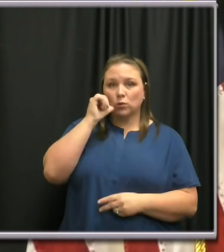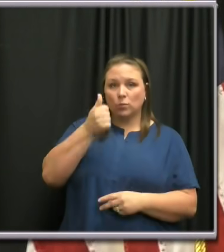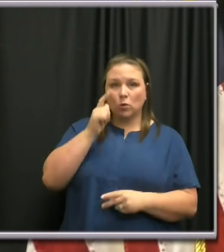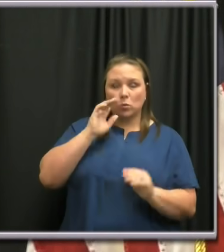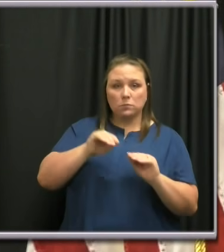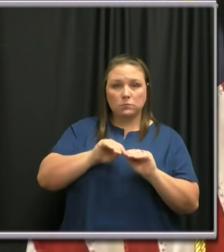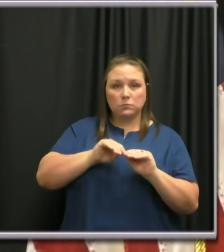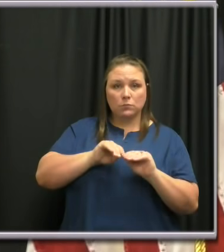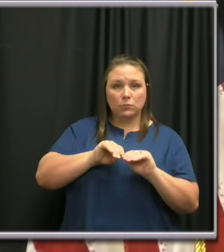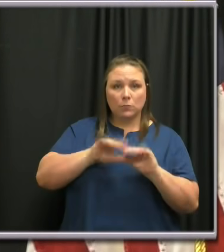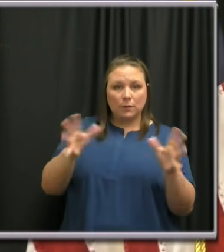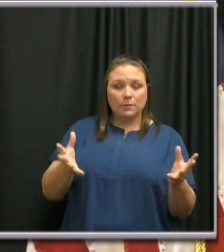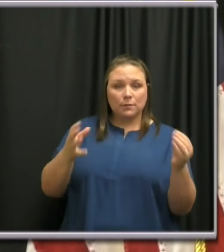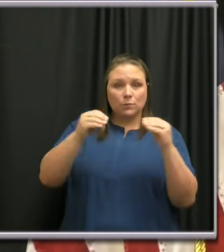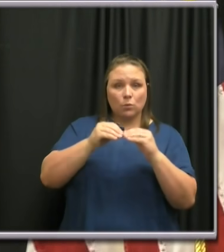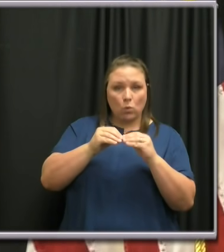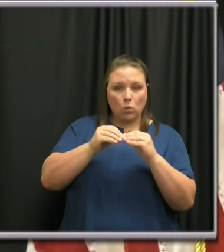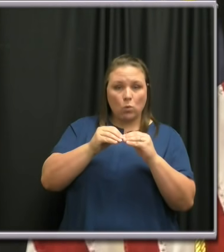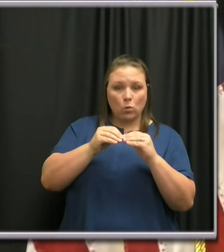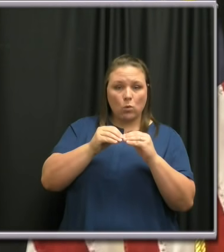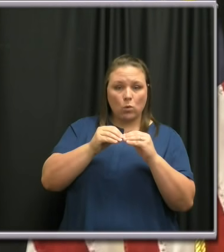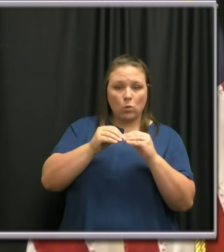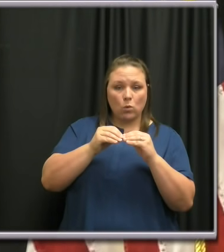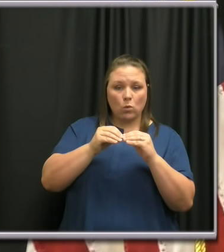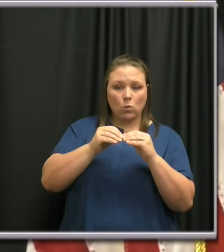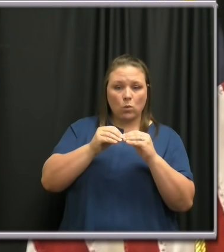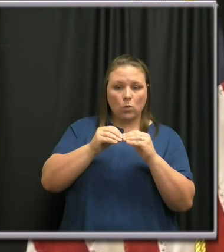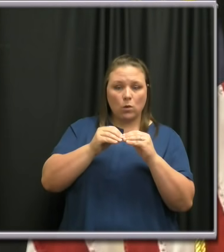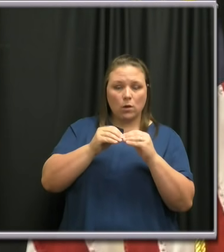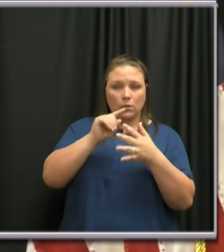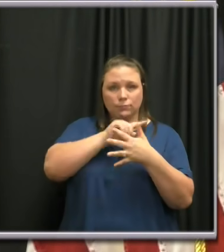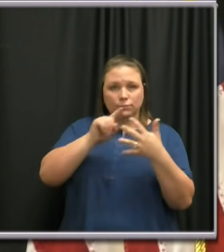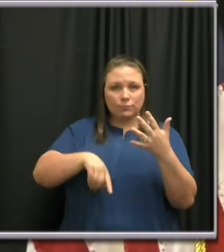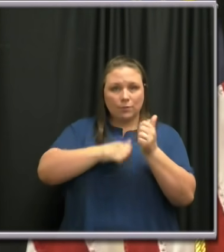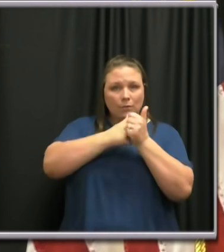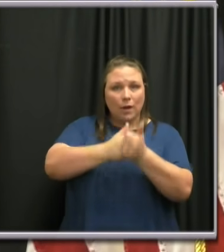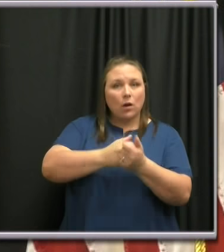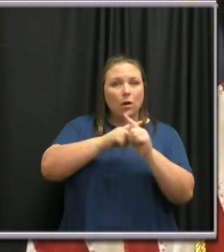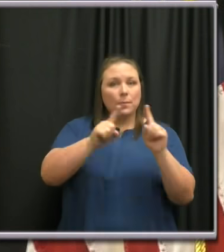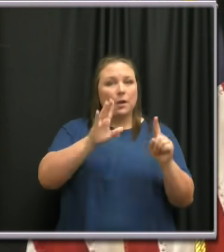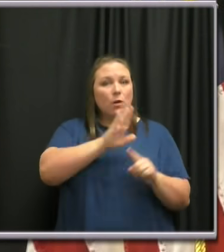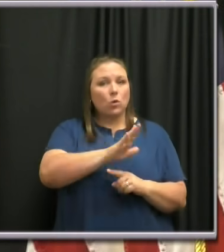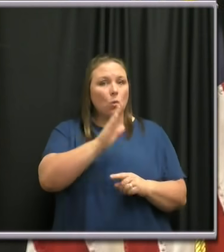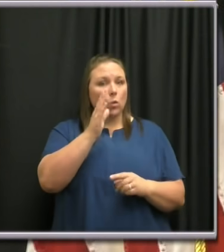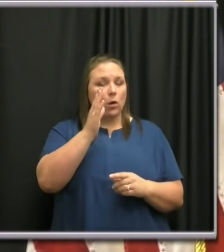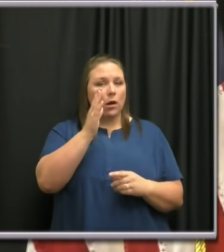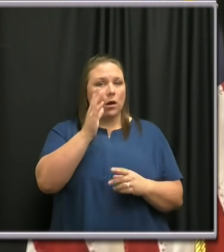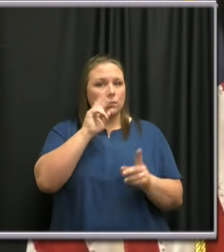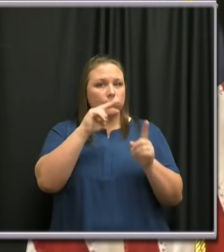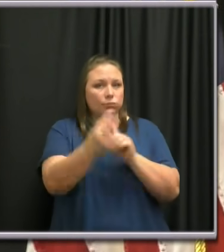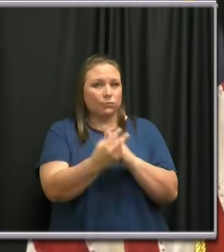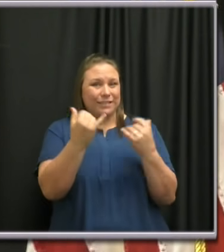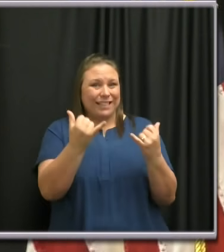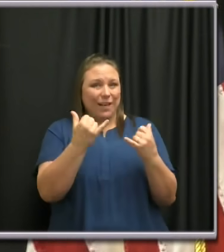release unveil some more of the metrics they're following, but I just want to get his thought. At this point, with 3 days of